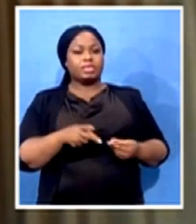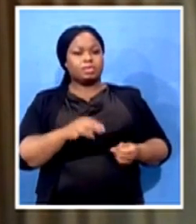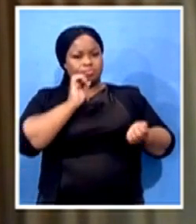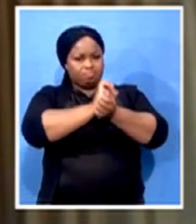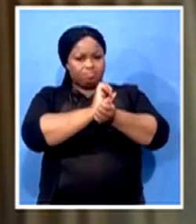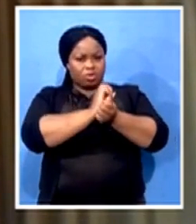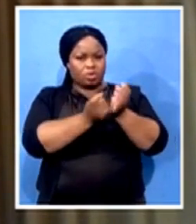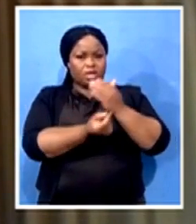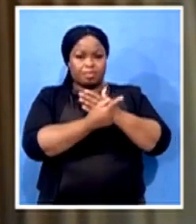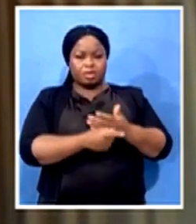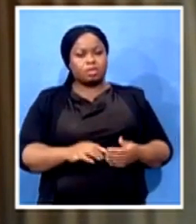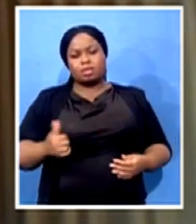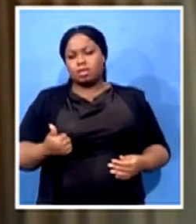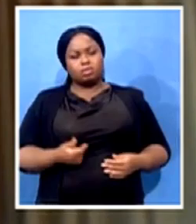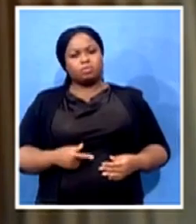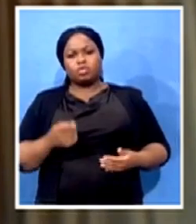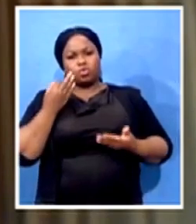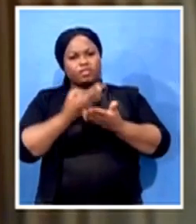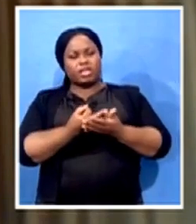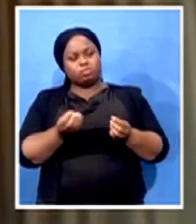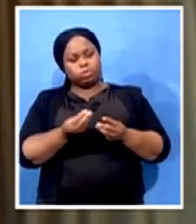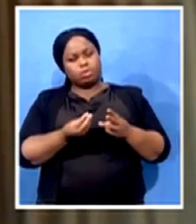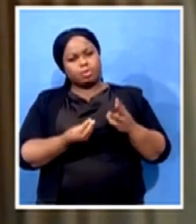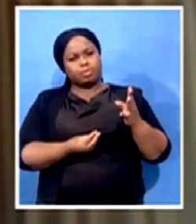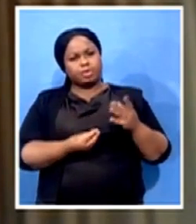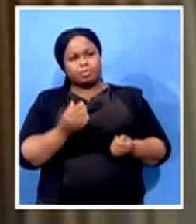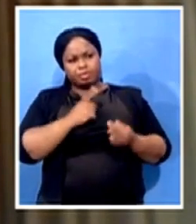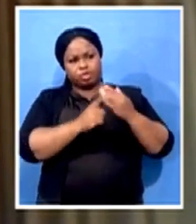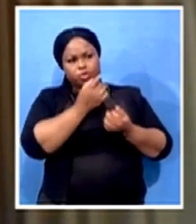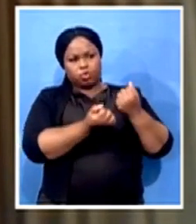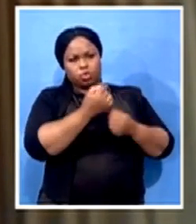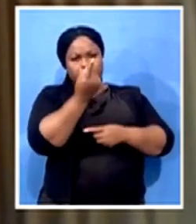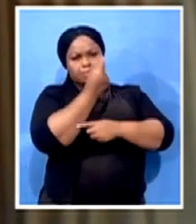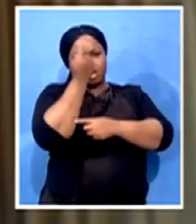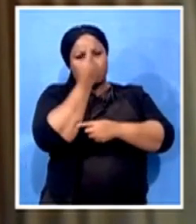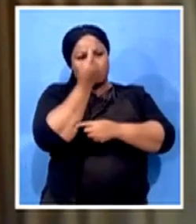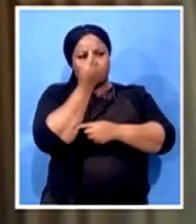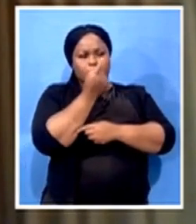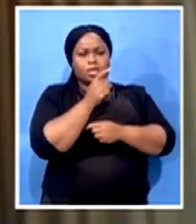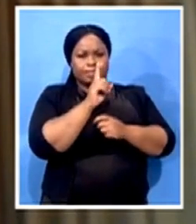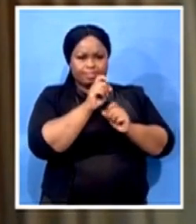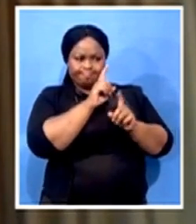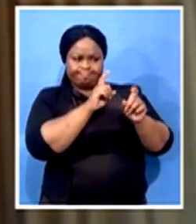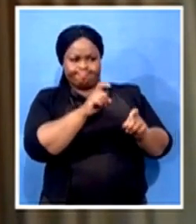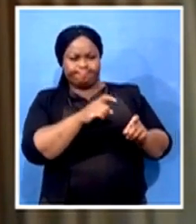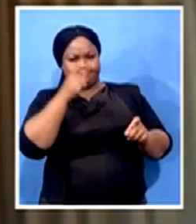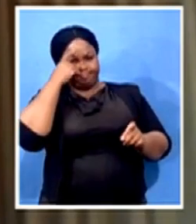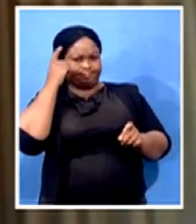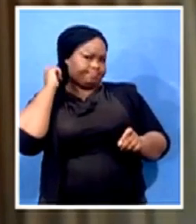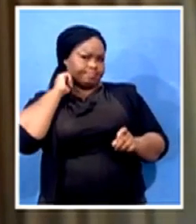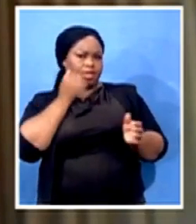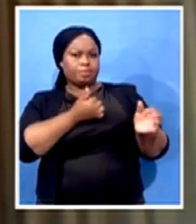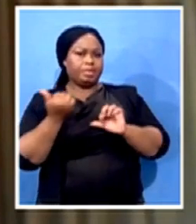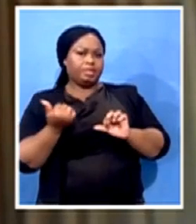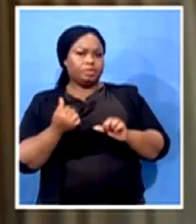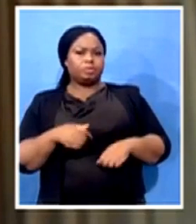placed before that magistrate in Malawi, which will consider it. It was normally a two-phase approach. Many countries work like